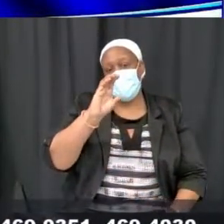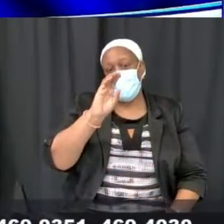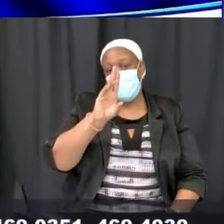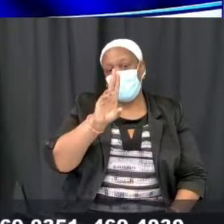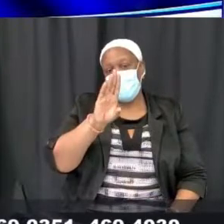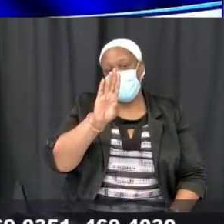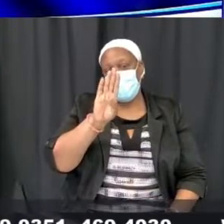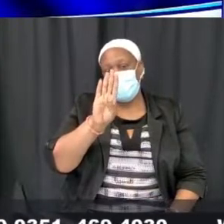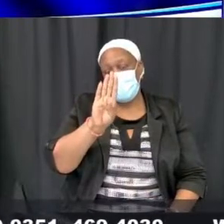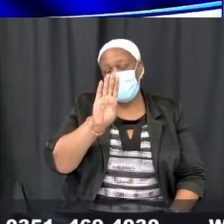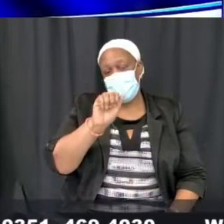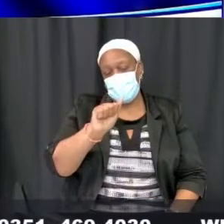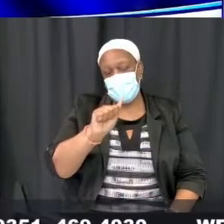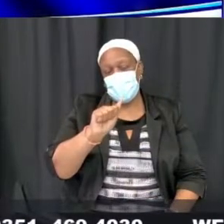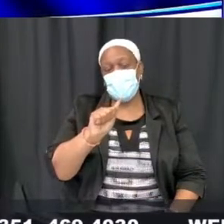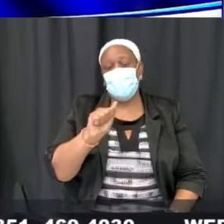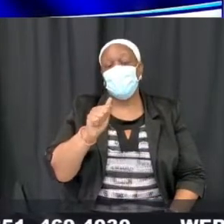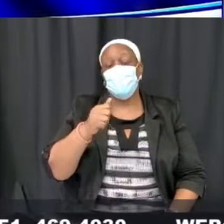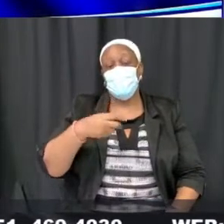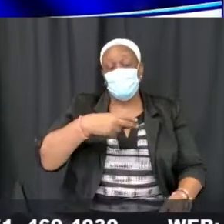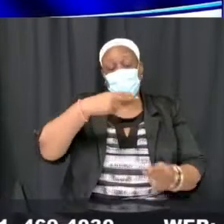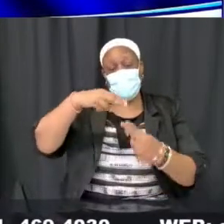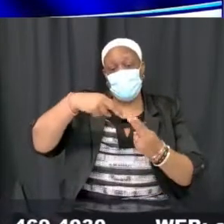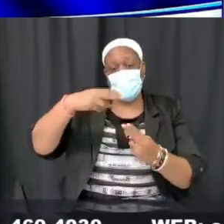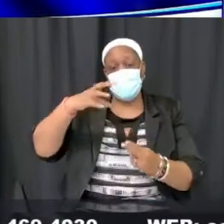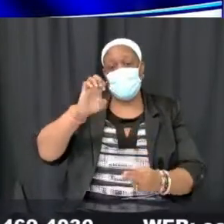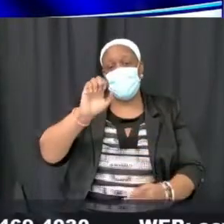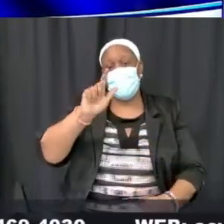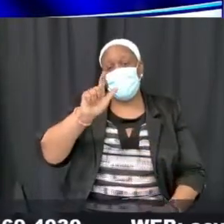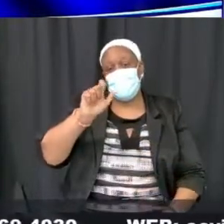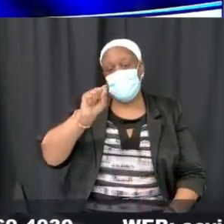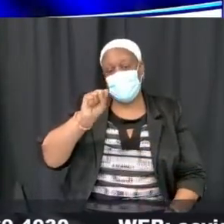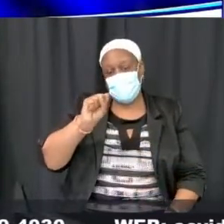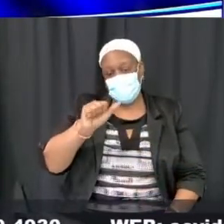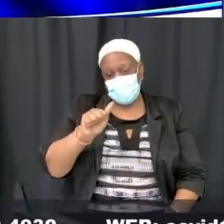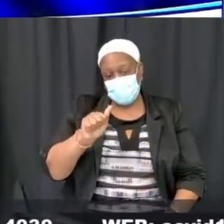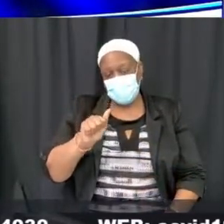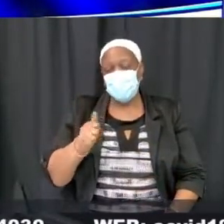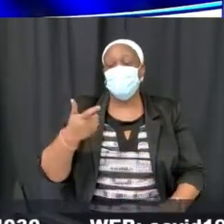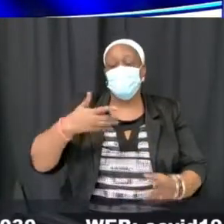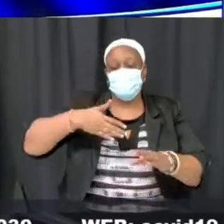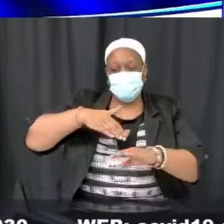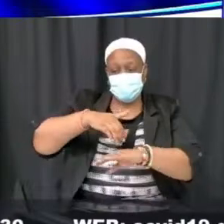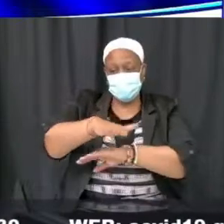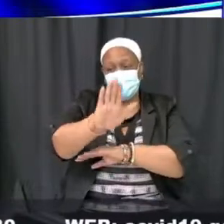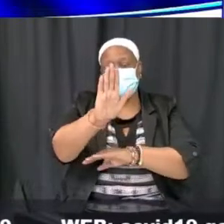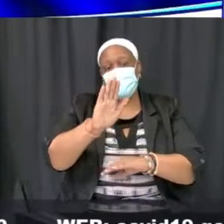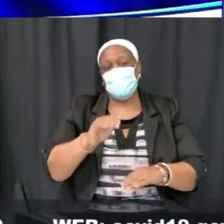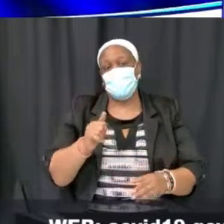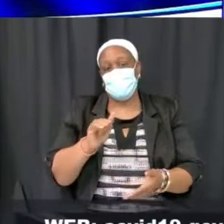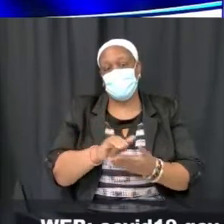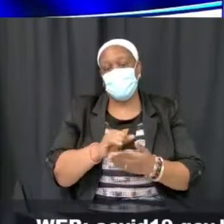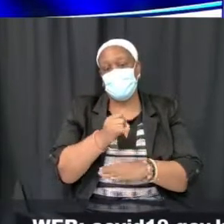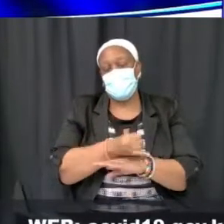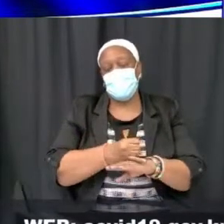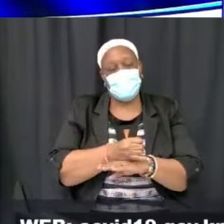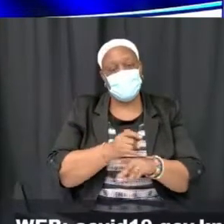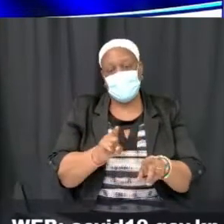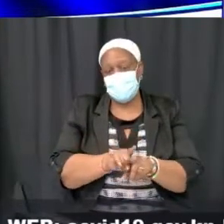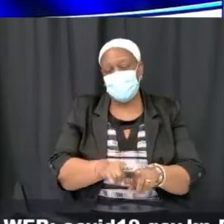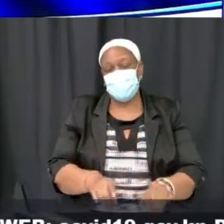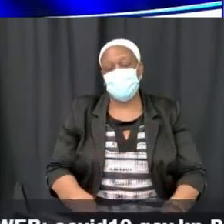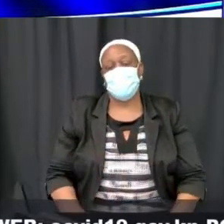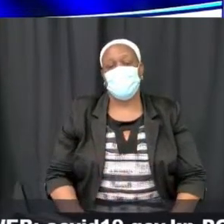of Hurricane Elsa. Our prayers and thoughts are with you. I want to also take this